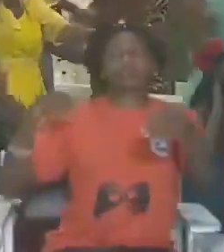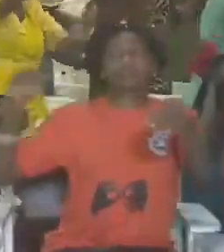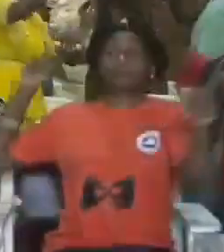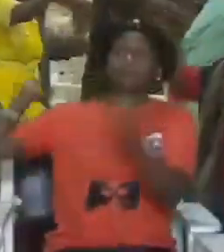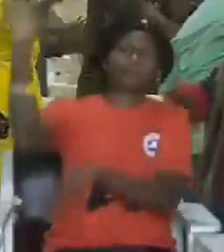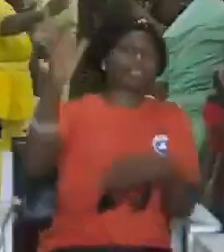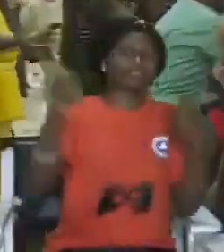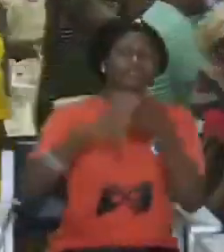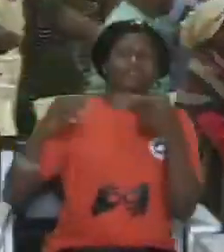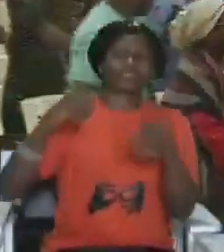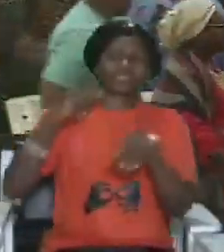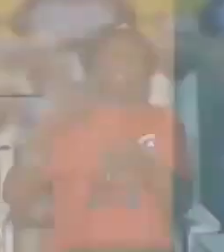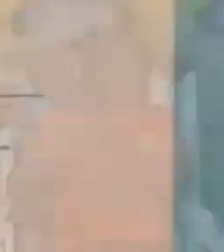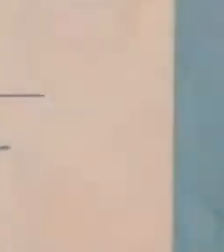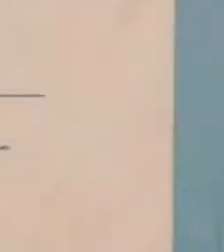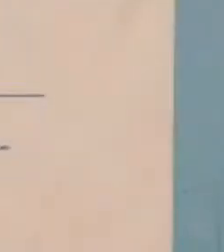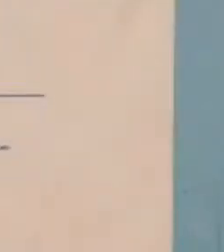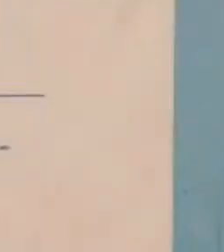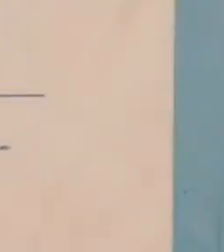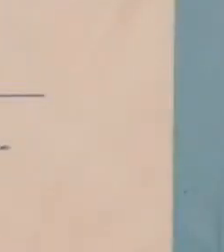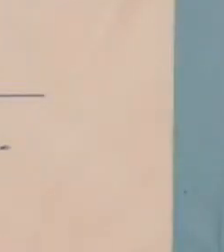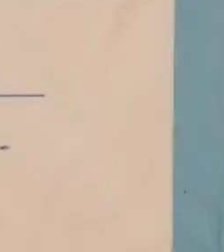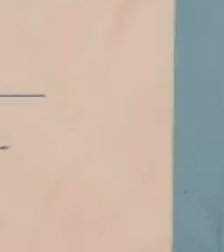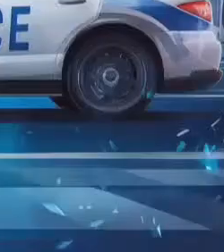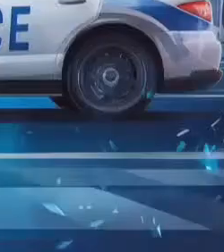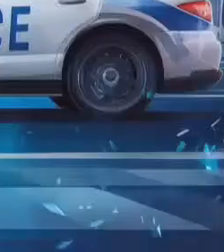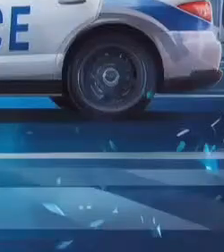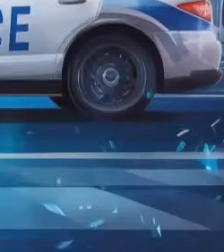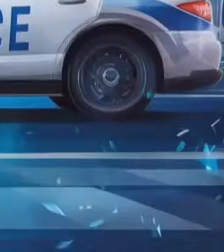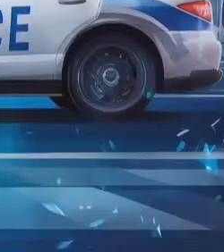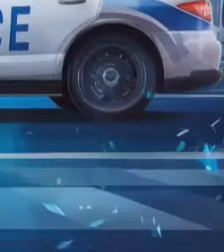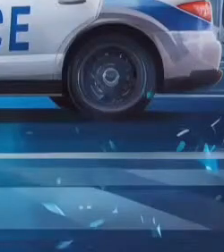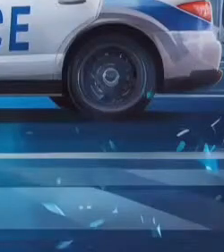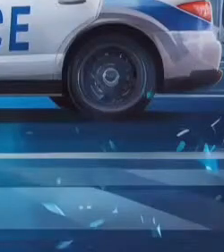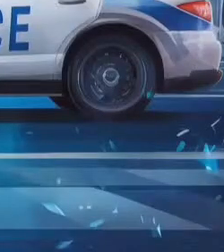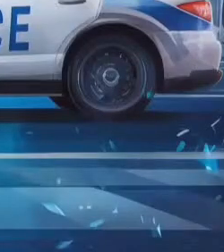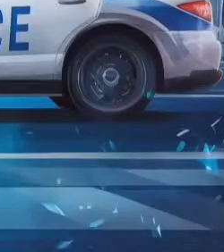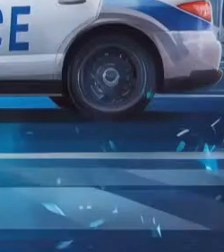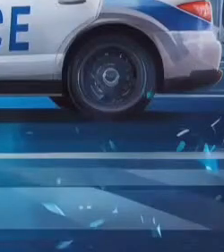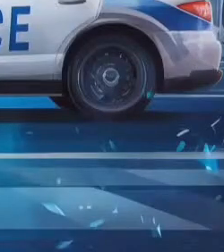back to sender. When the enemy sends the arrow of rejection towards you,